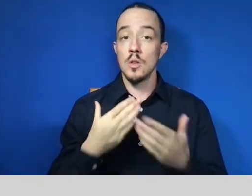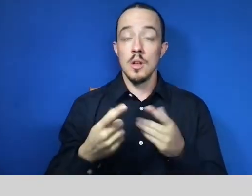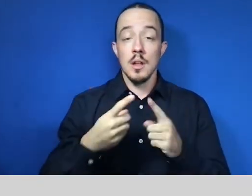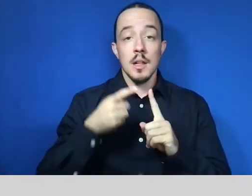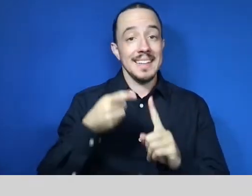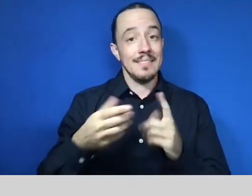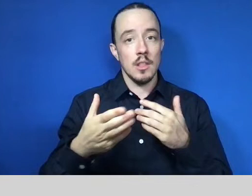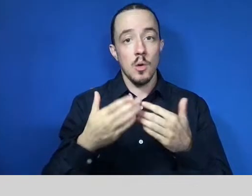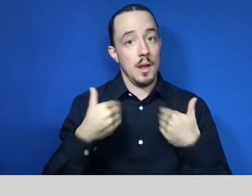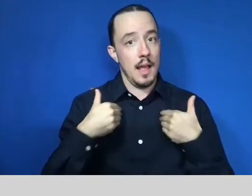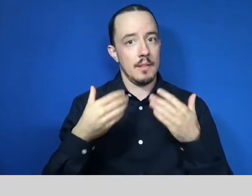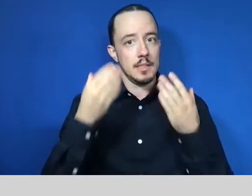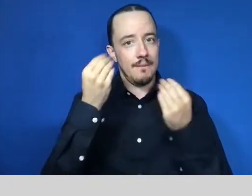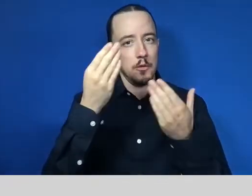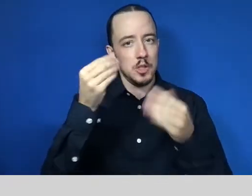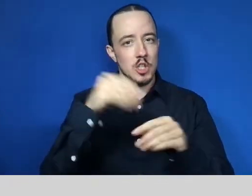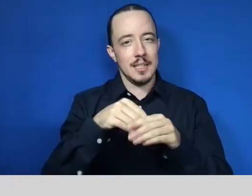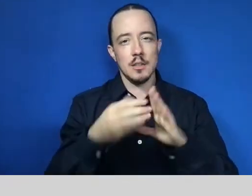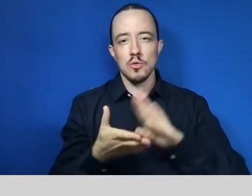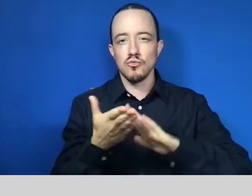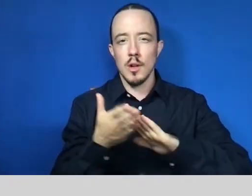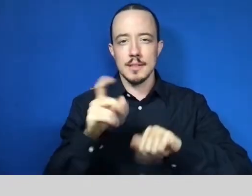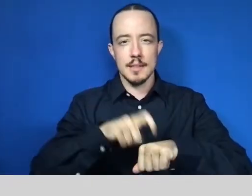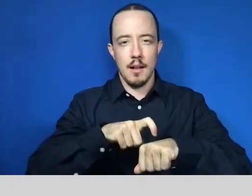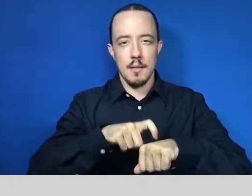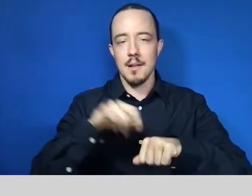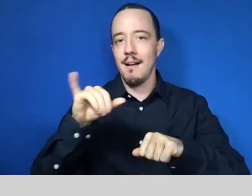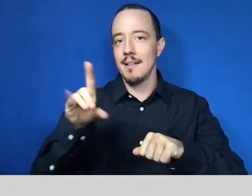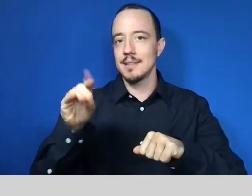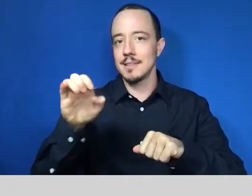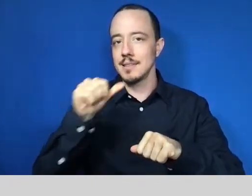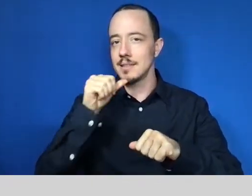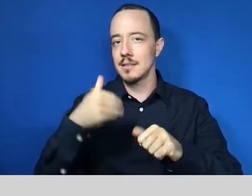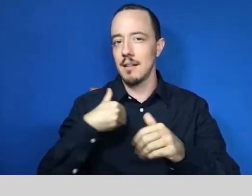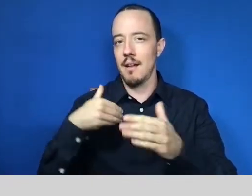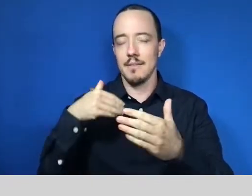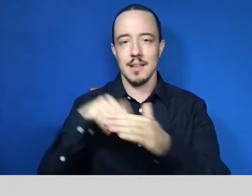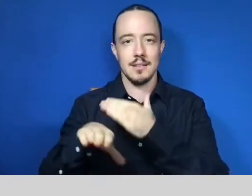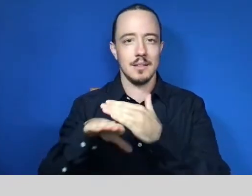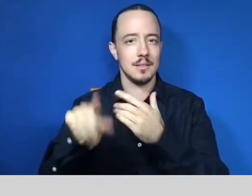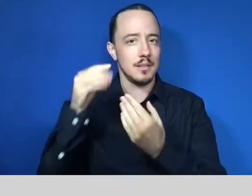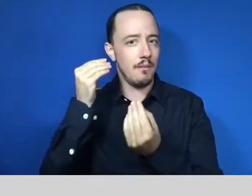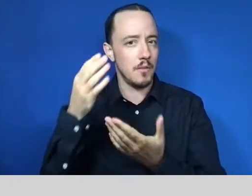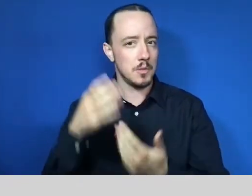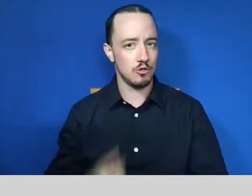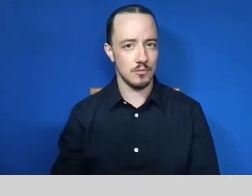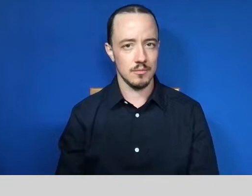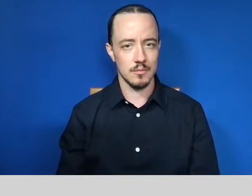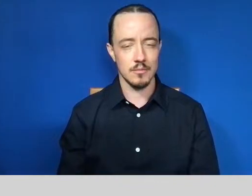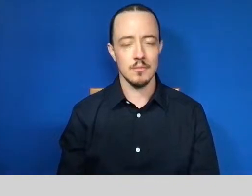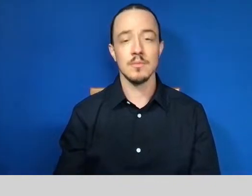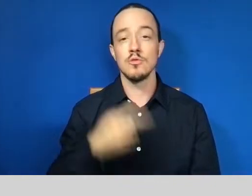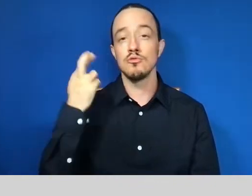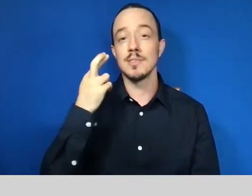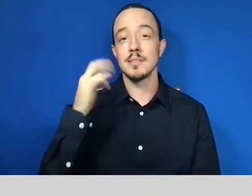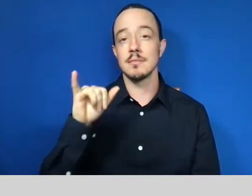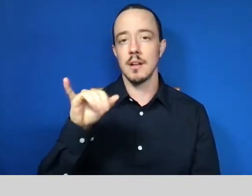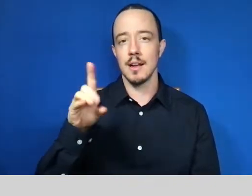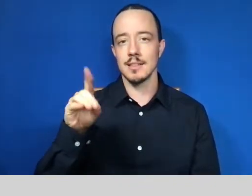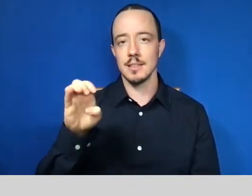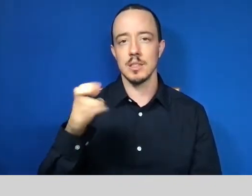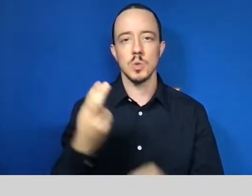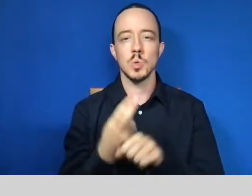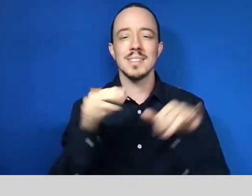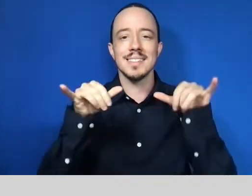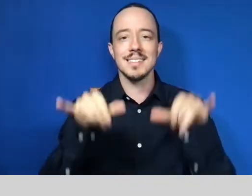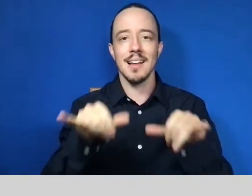at runtime, IDE doesn't have the access to this information. The reason is that IDE